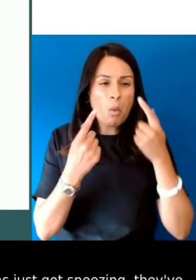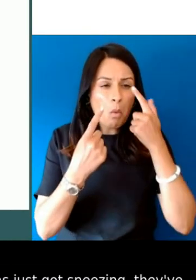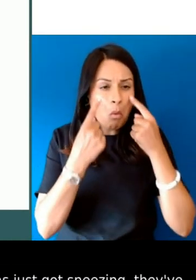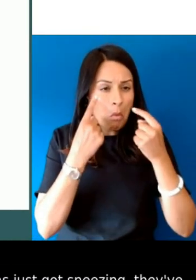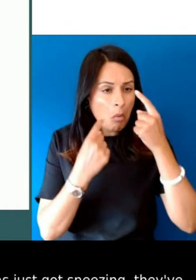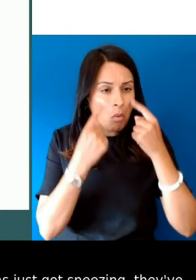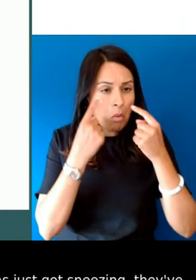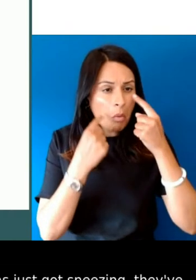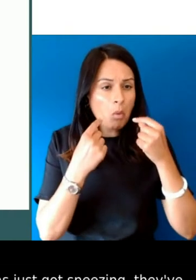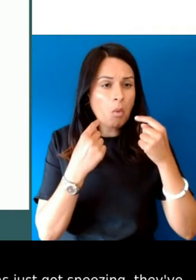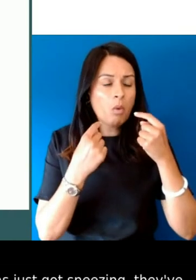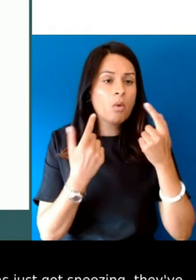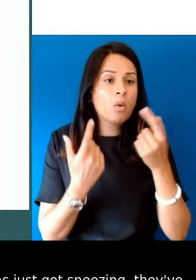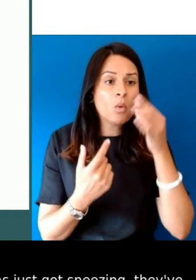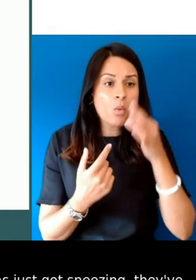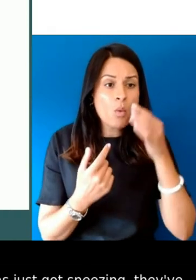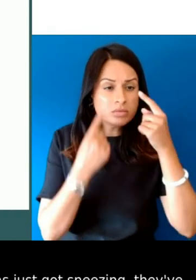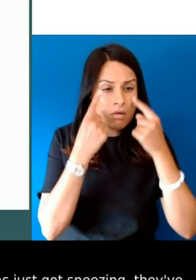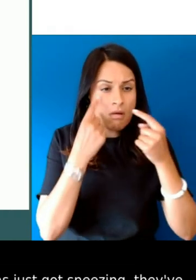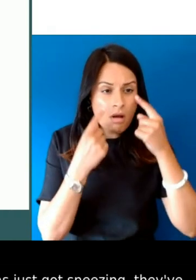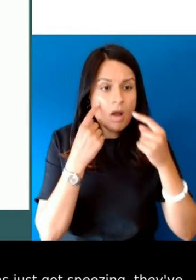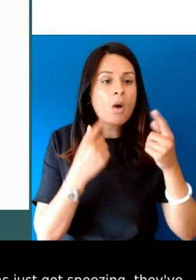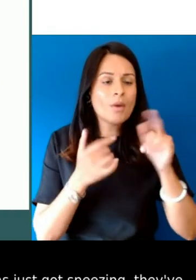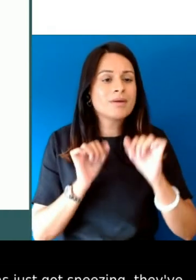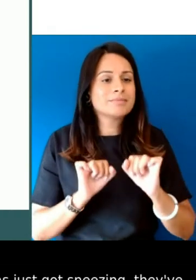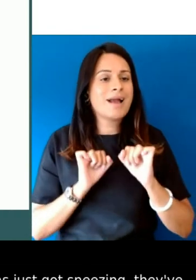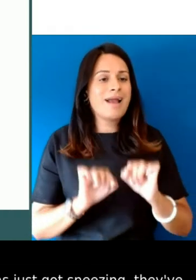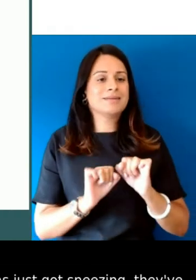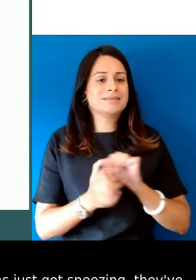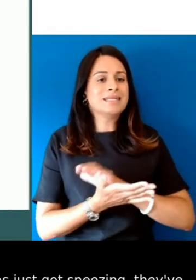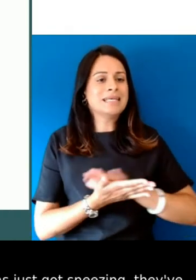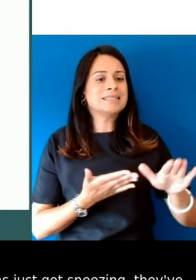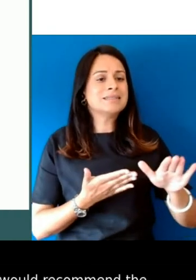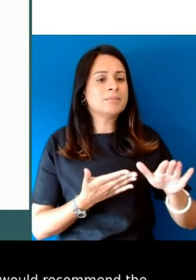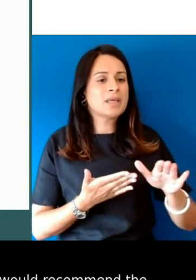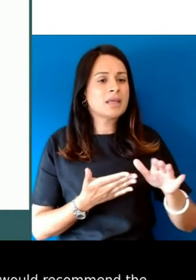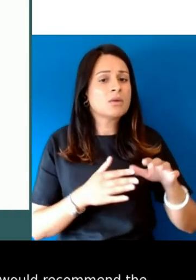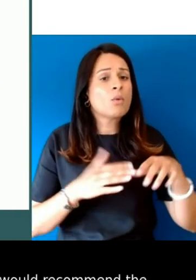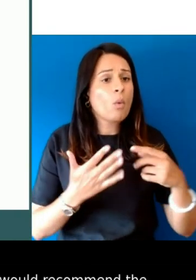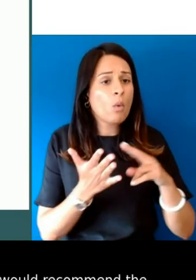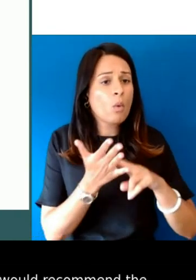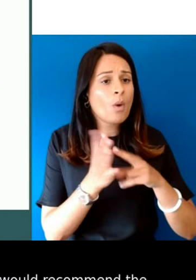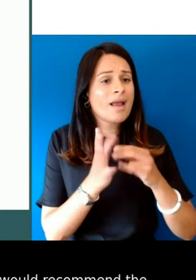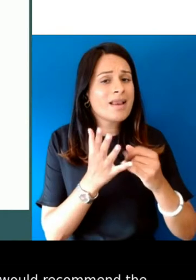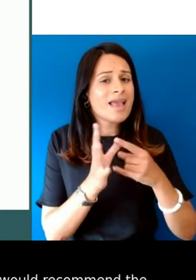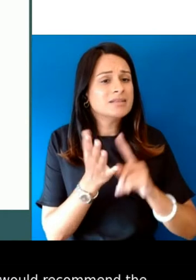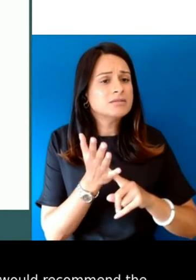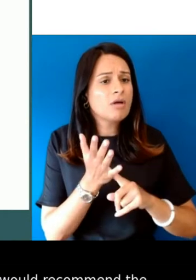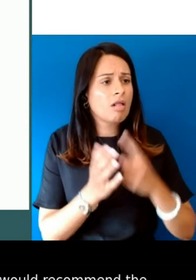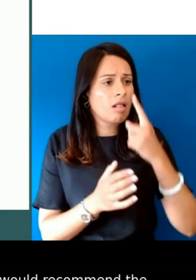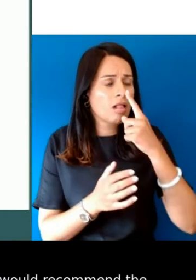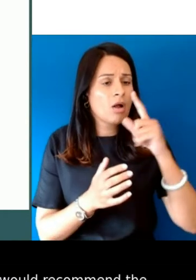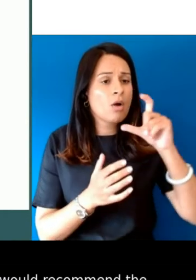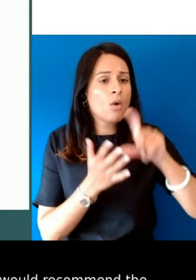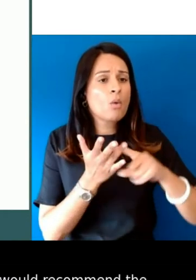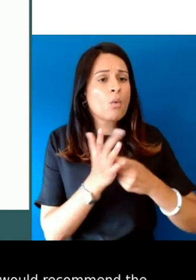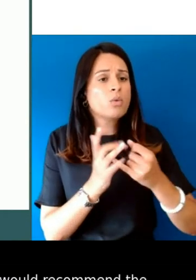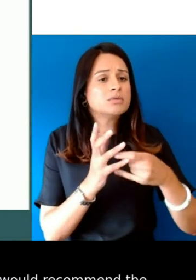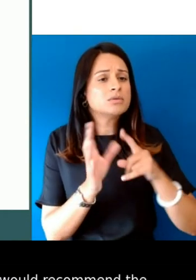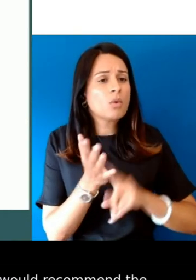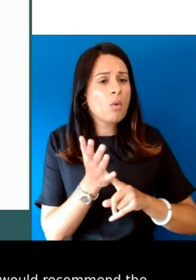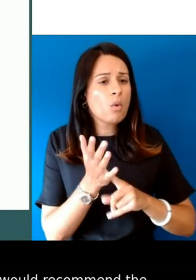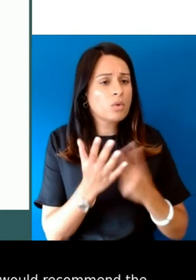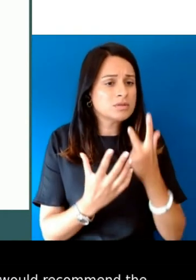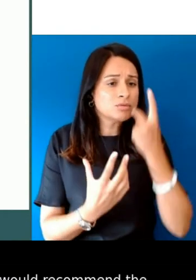recommend the antihistamine if there's any nasal involvement at all we would add in a corticosteroid nasal spray